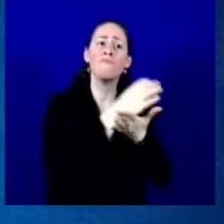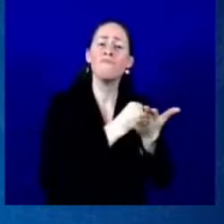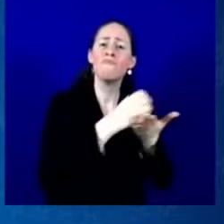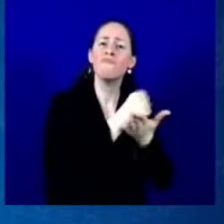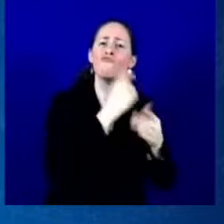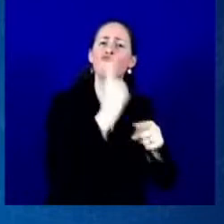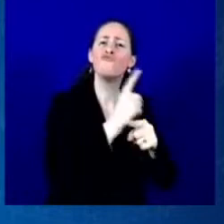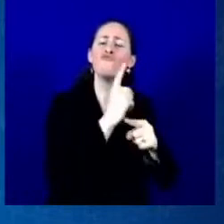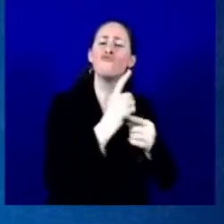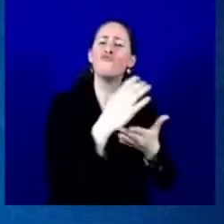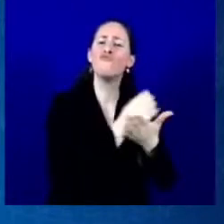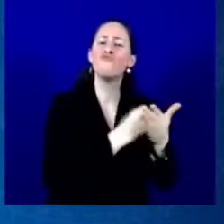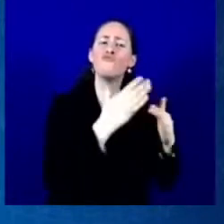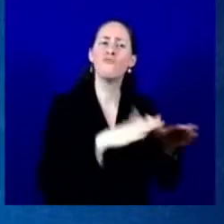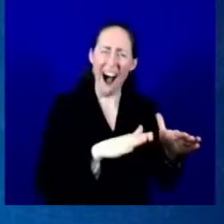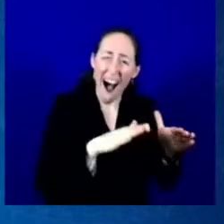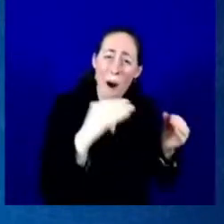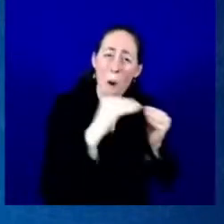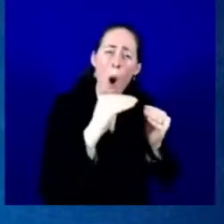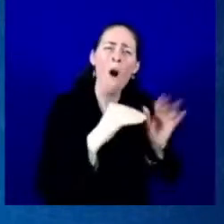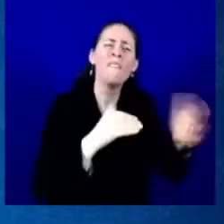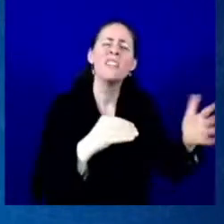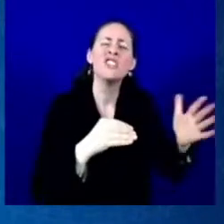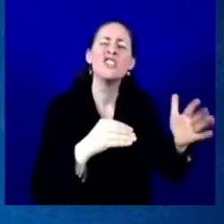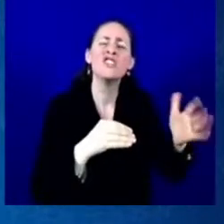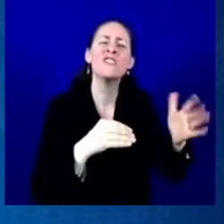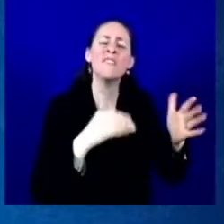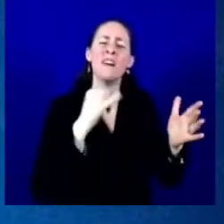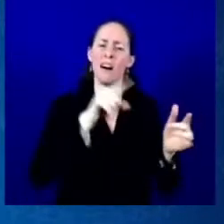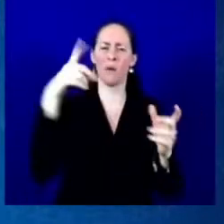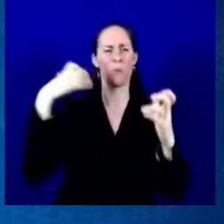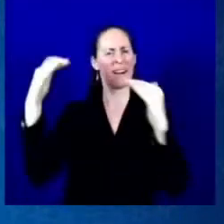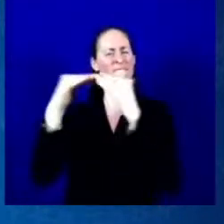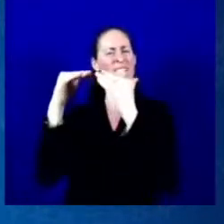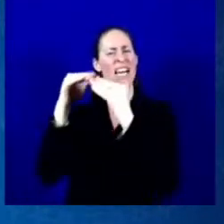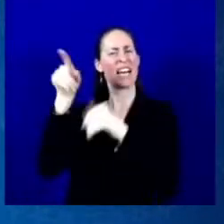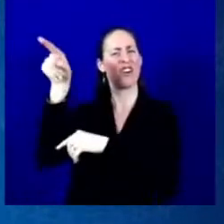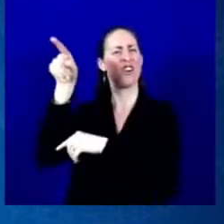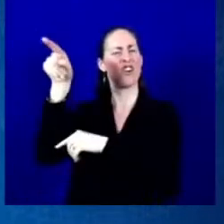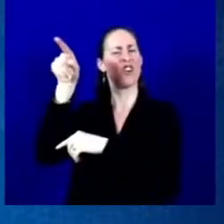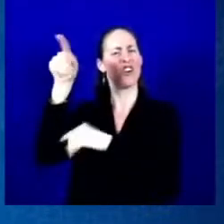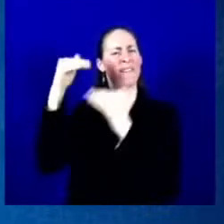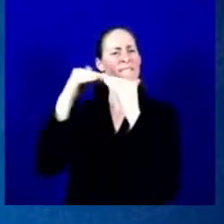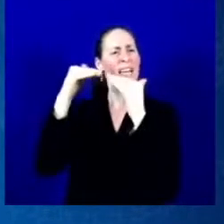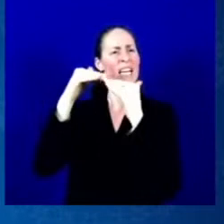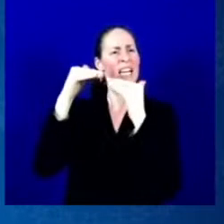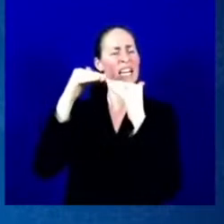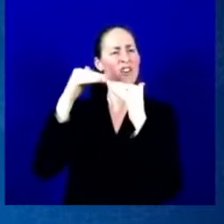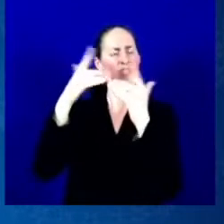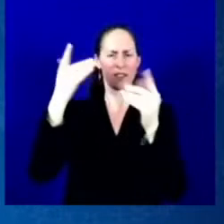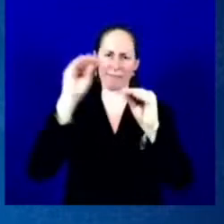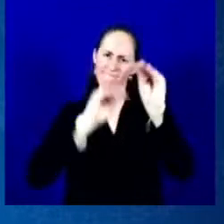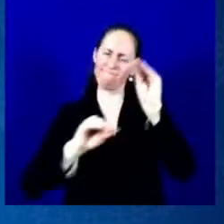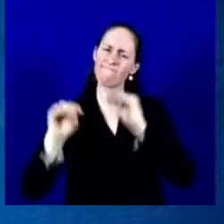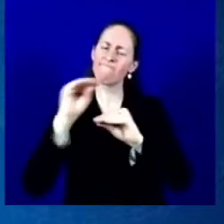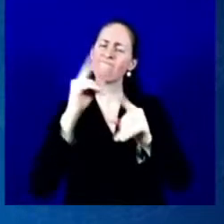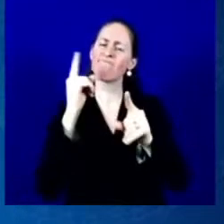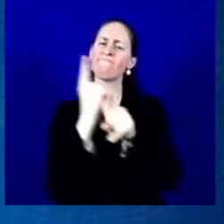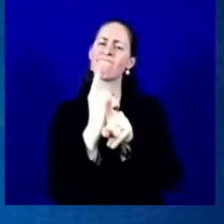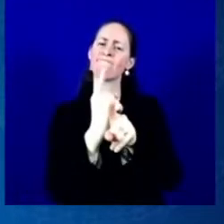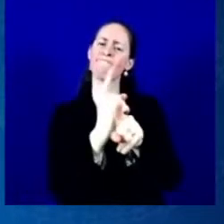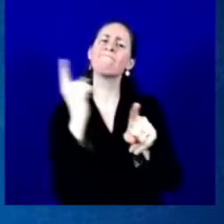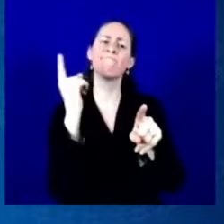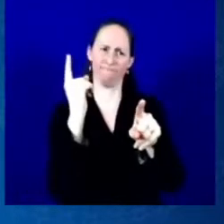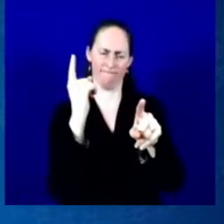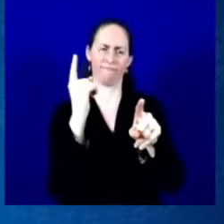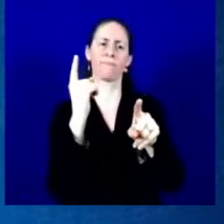propose is fair, fiscally responsible, And it raises revenue to pay for the plans I